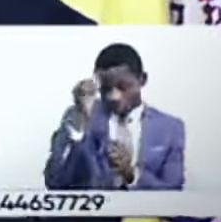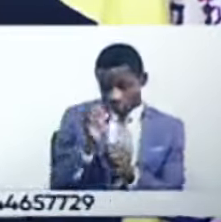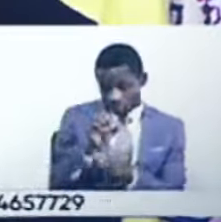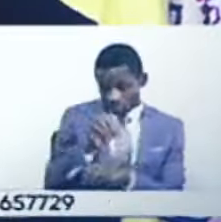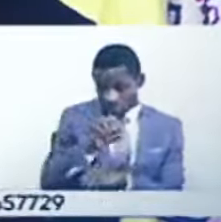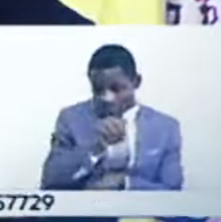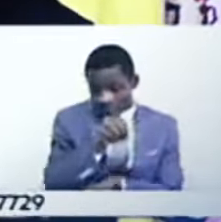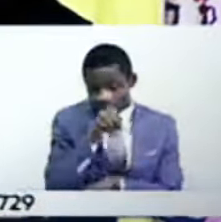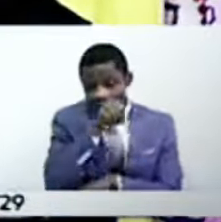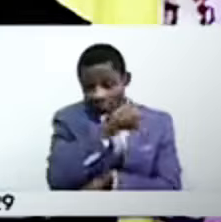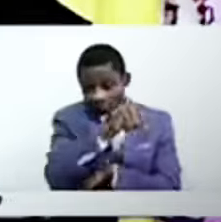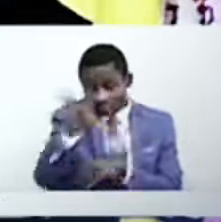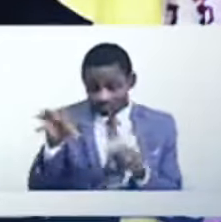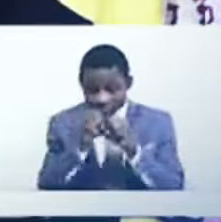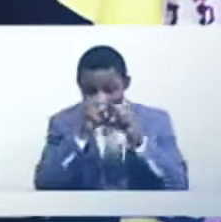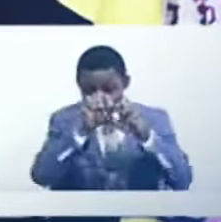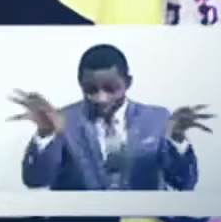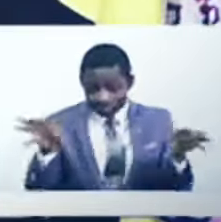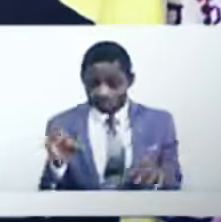lives